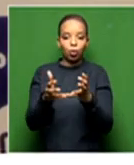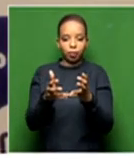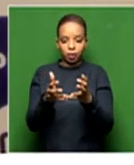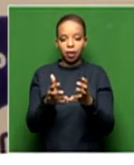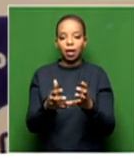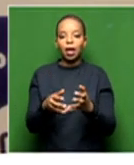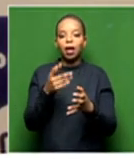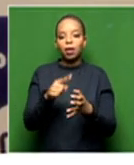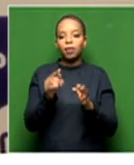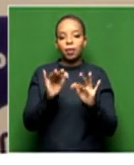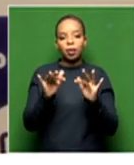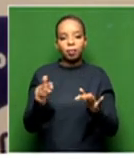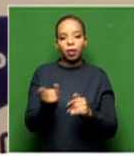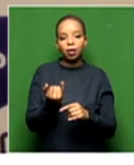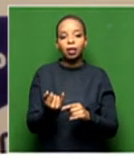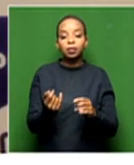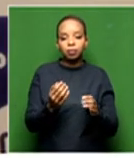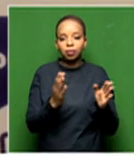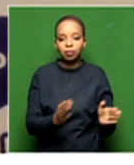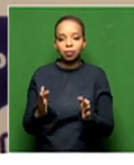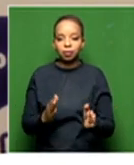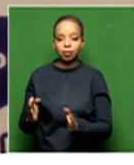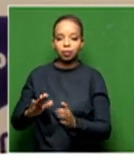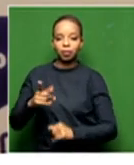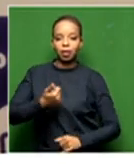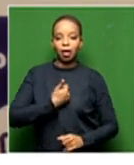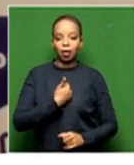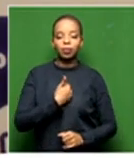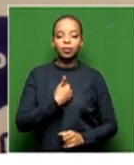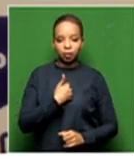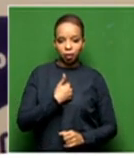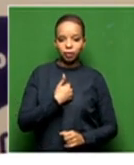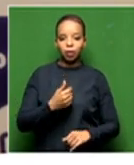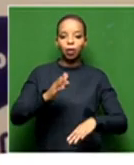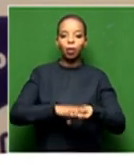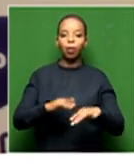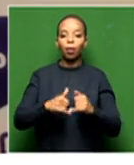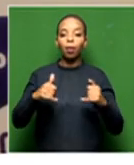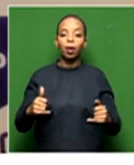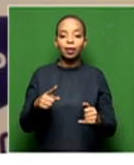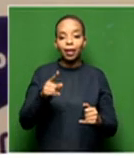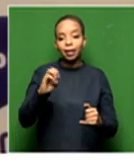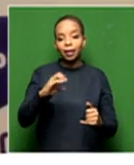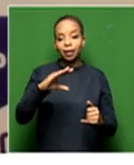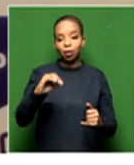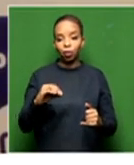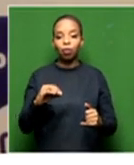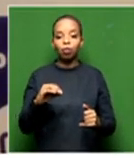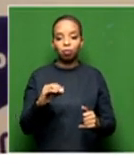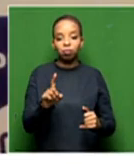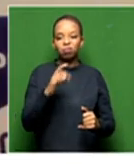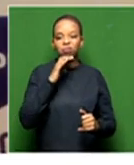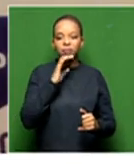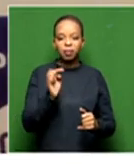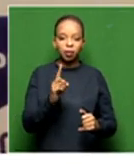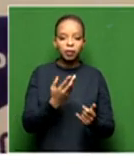like ourselves have had that same challenge. Conference runs as an online e-conference, and it means that you can